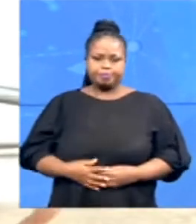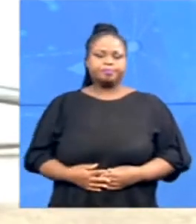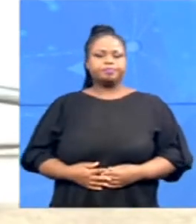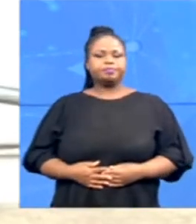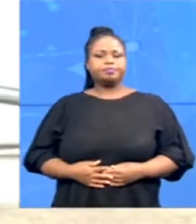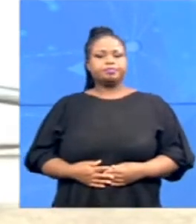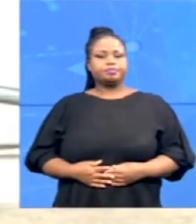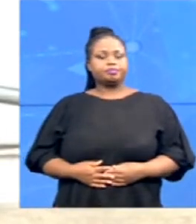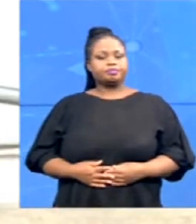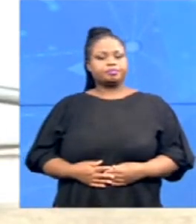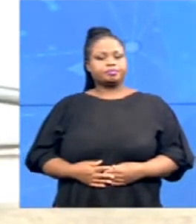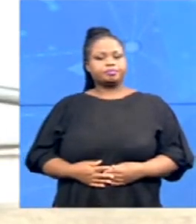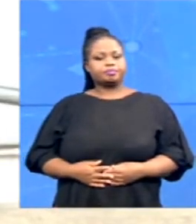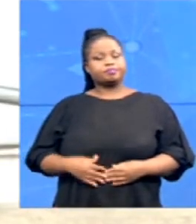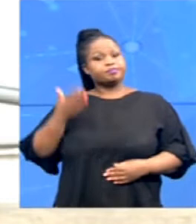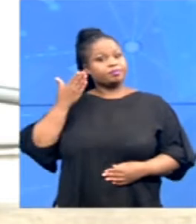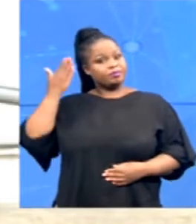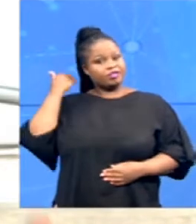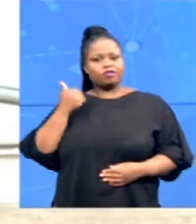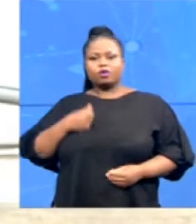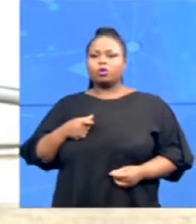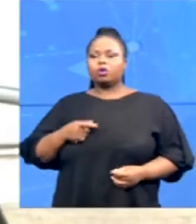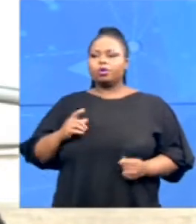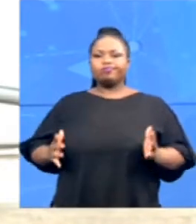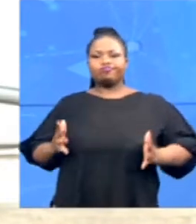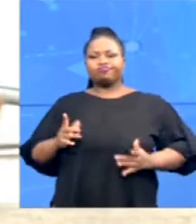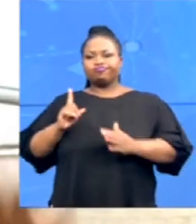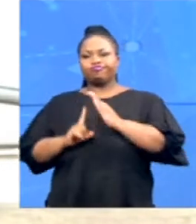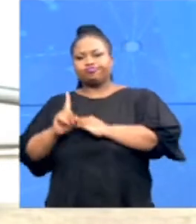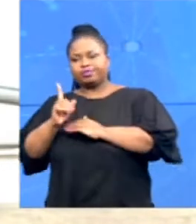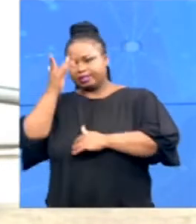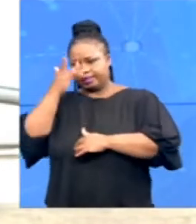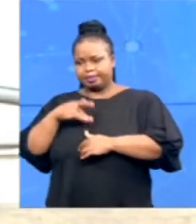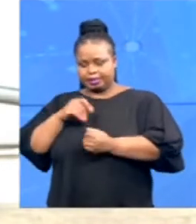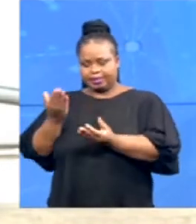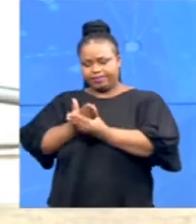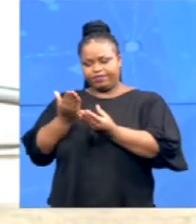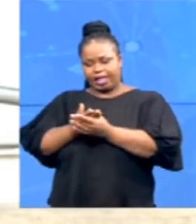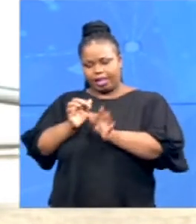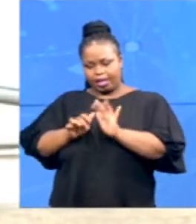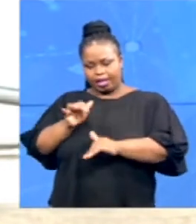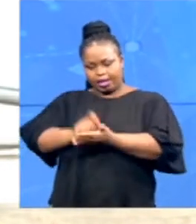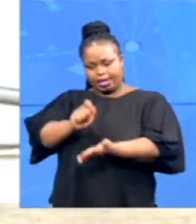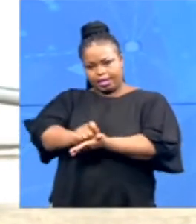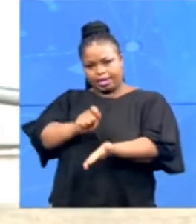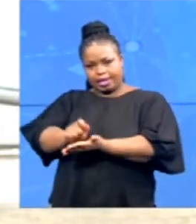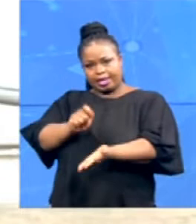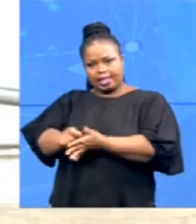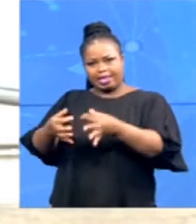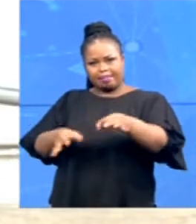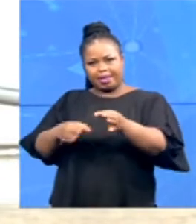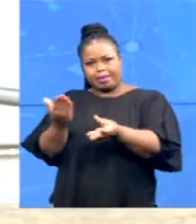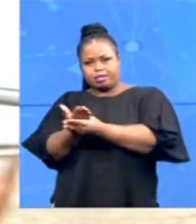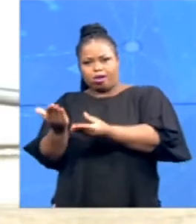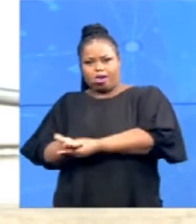days, they used to capture information of patients with the filing system, the papers, and now they're moving to one online system, trying